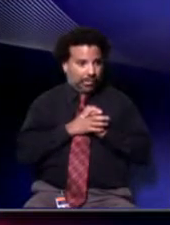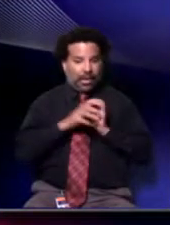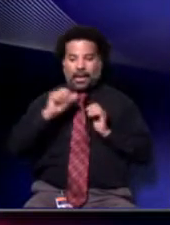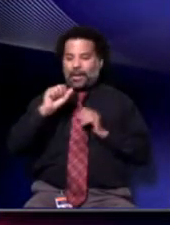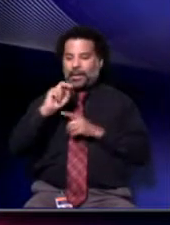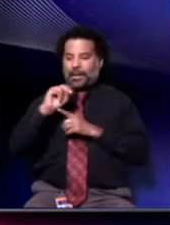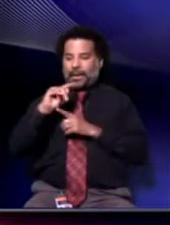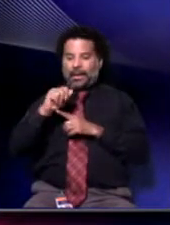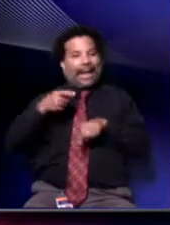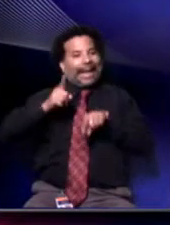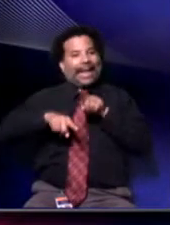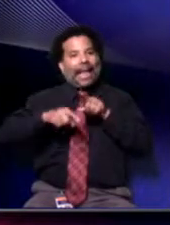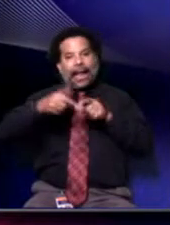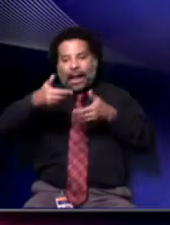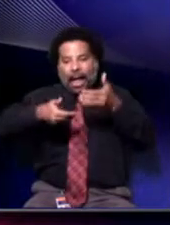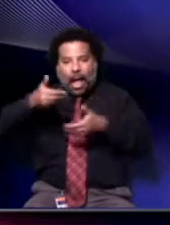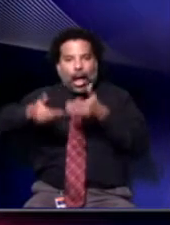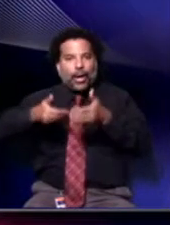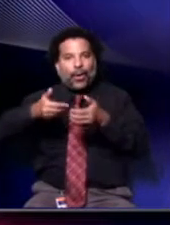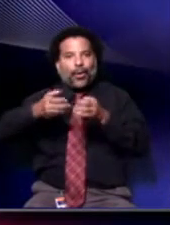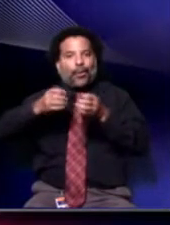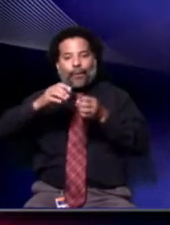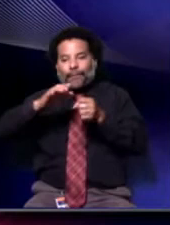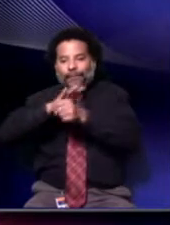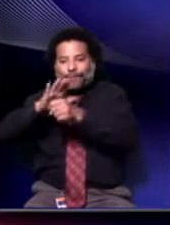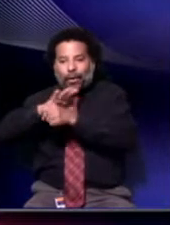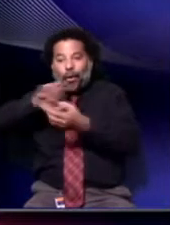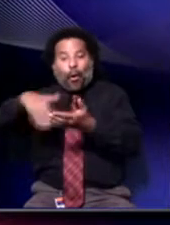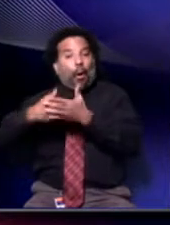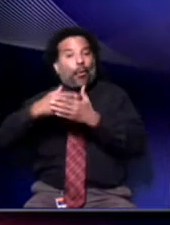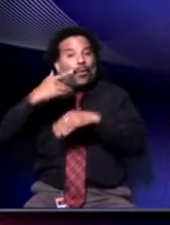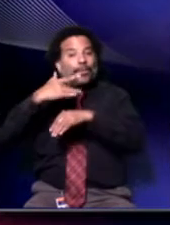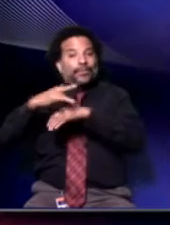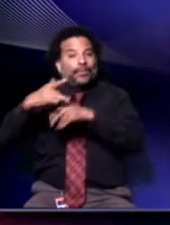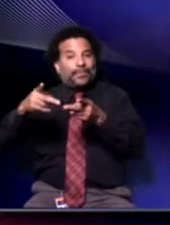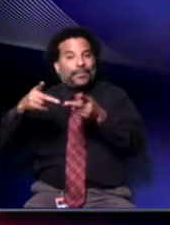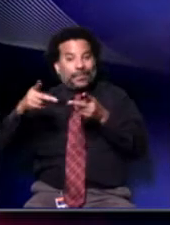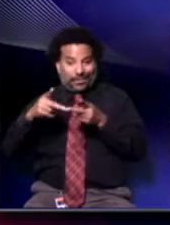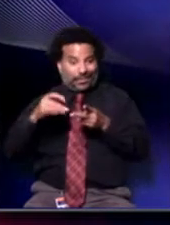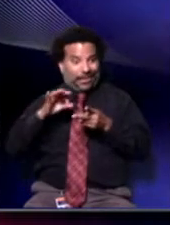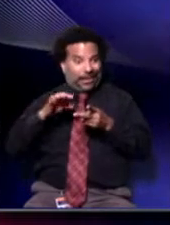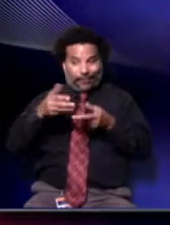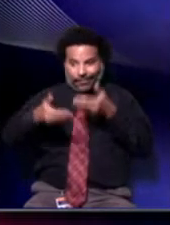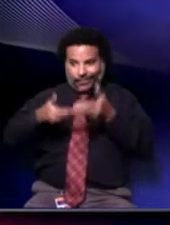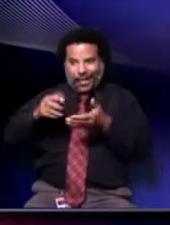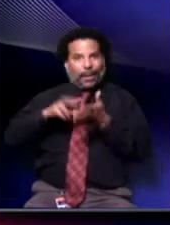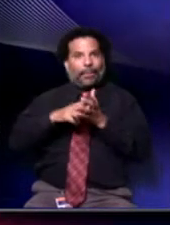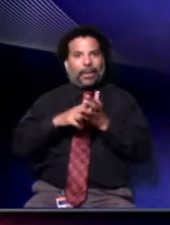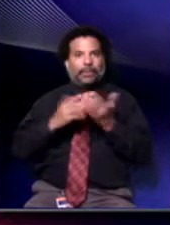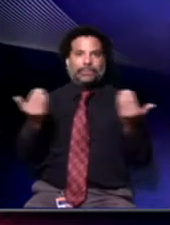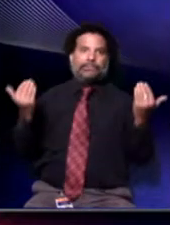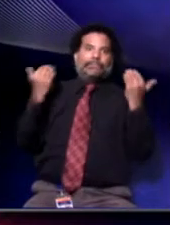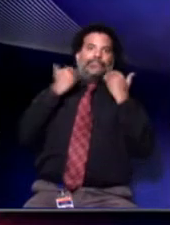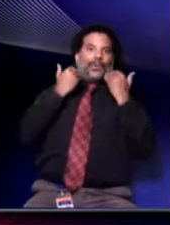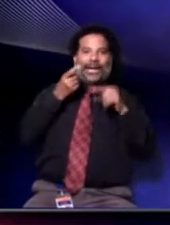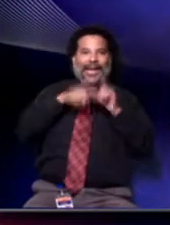all the spots. Right, because if we fill them all, we theoretically don't have enough money to employ